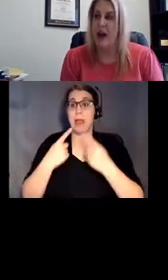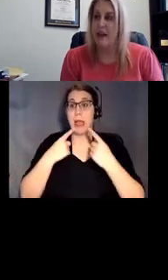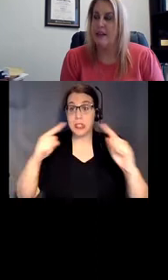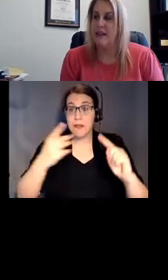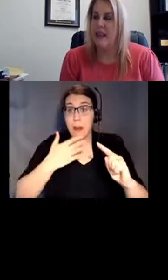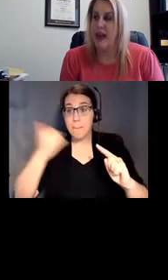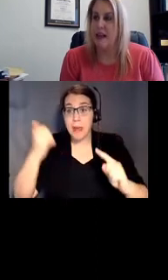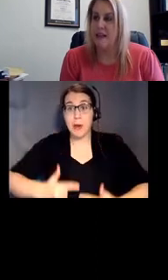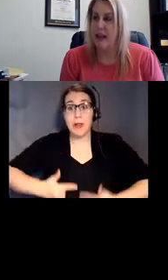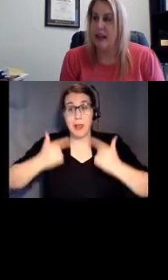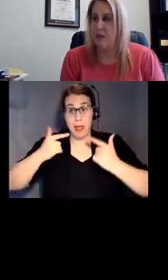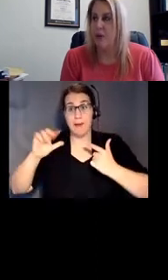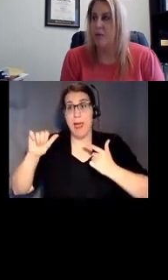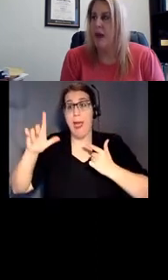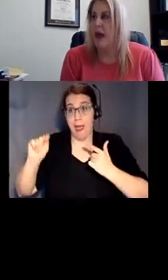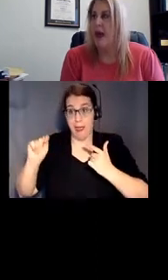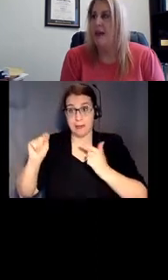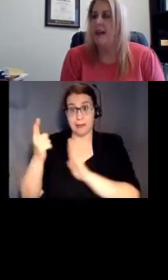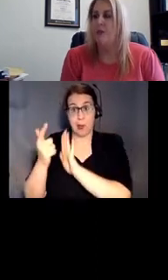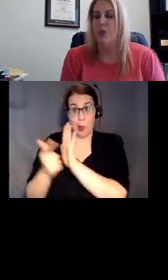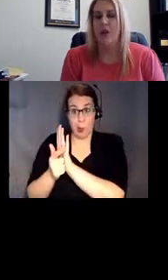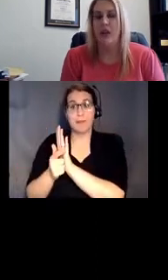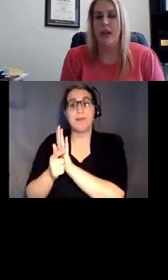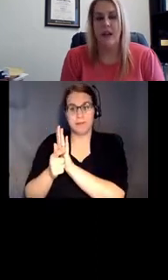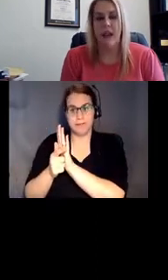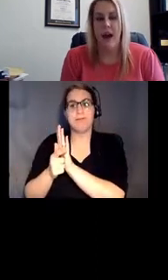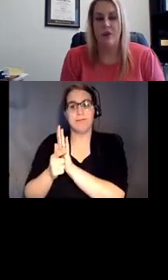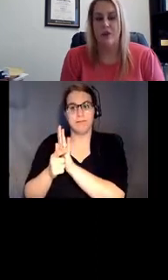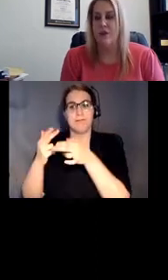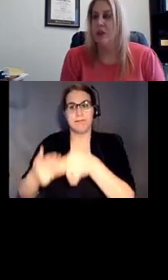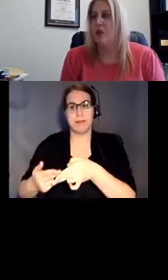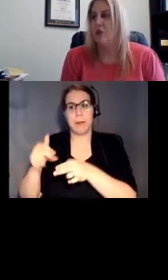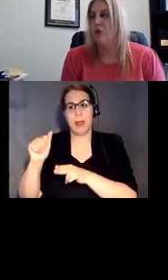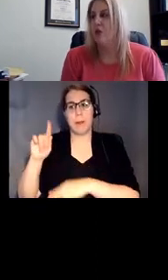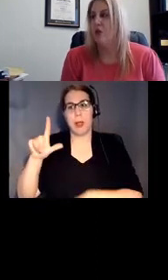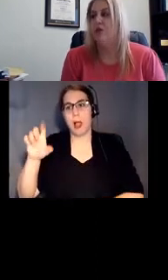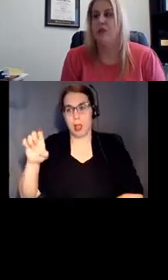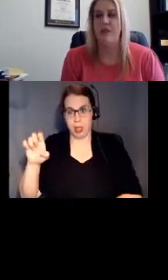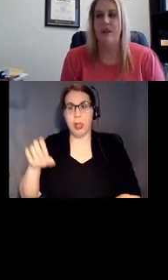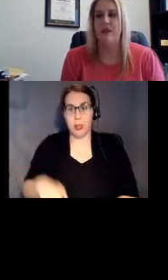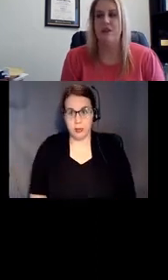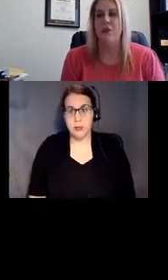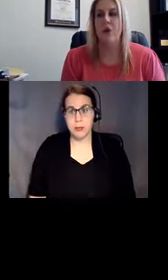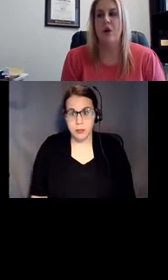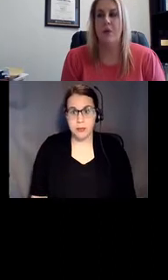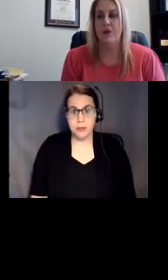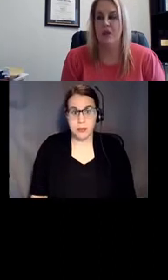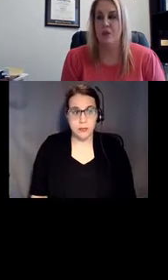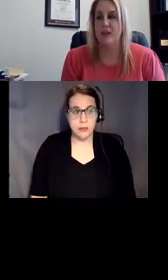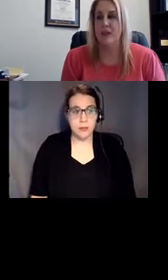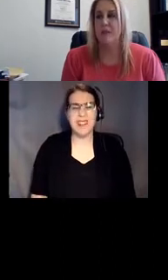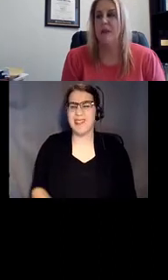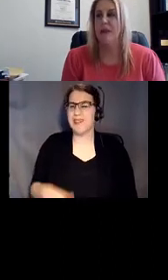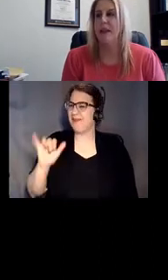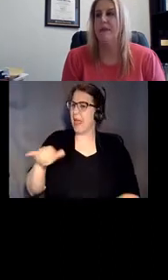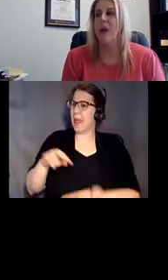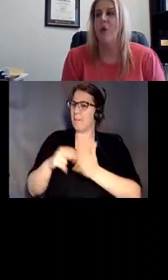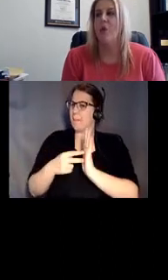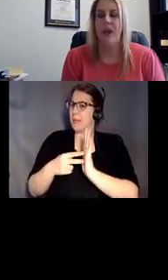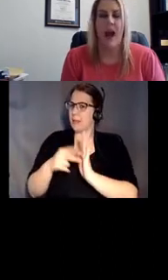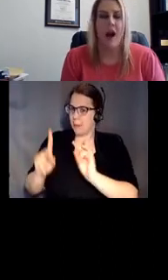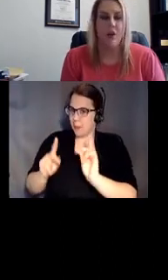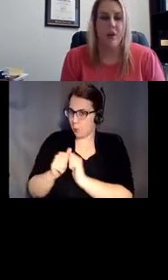so that is ABLE, and it allows for the accrual of savings for a person with a